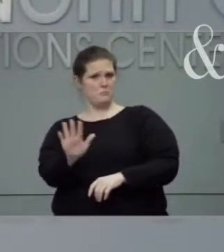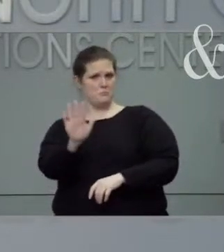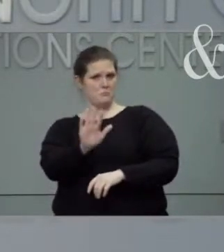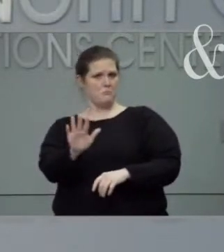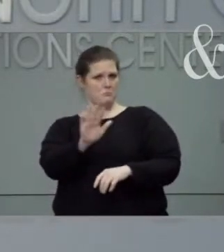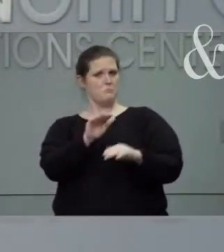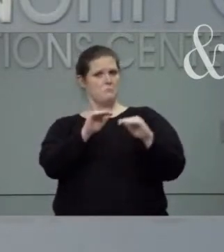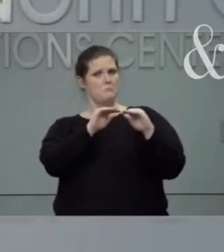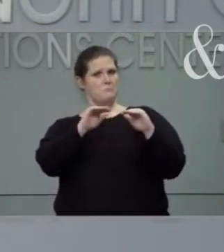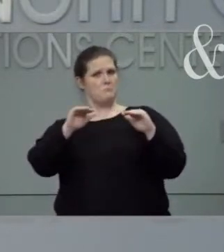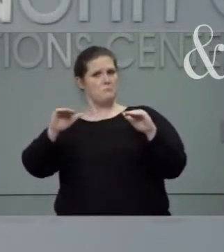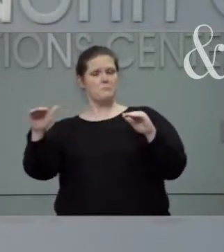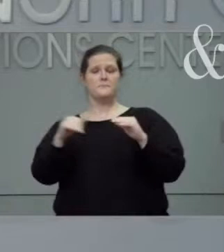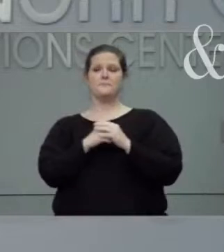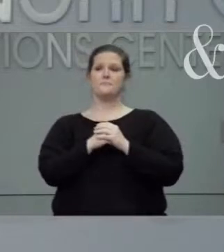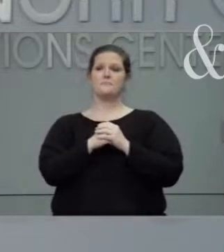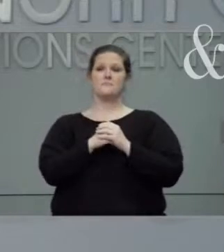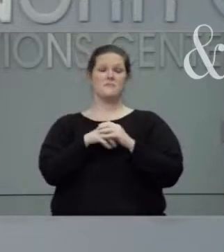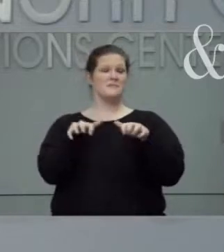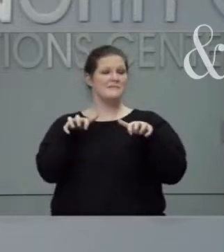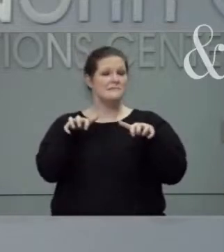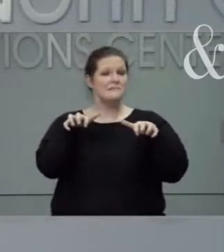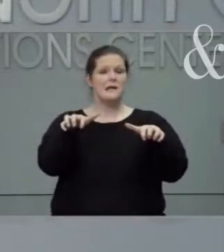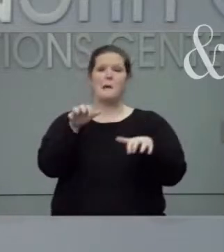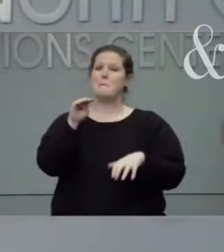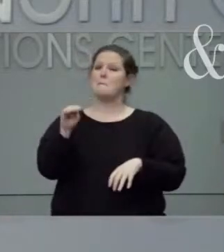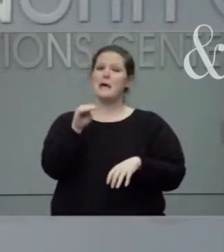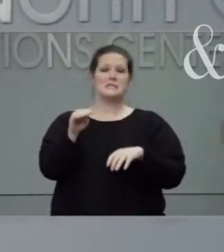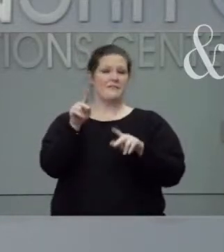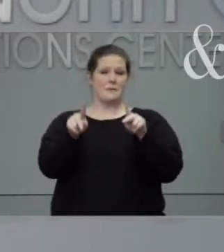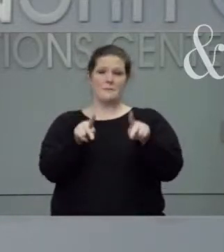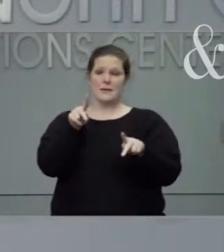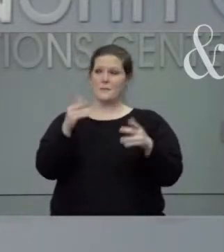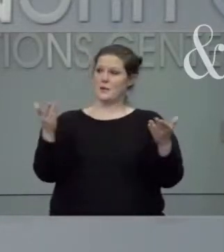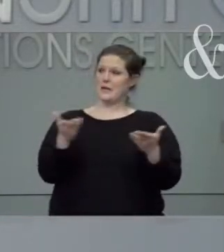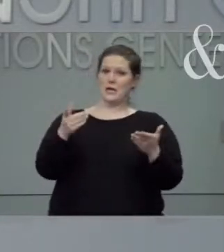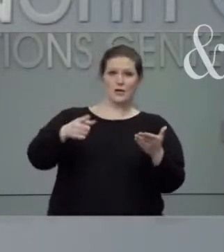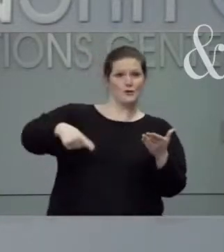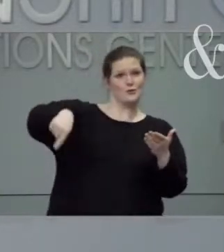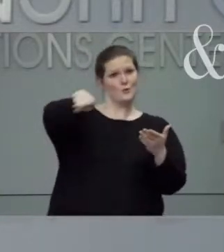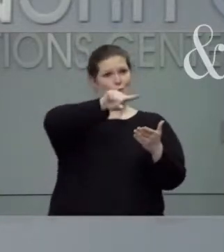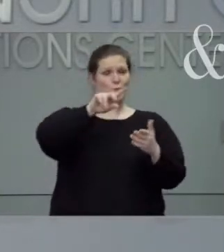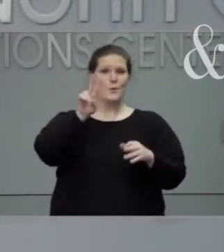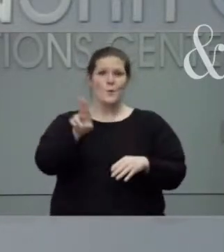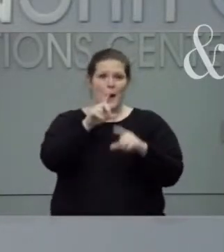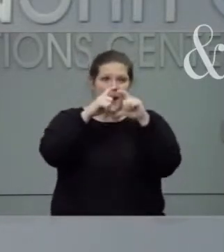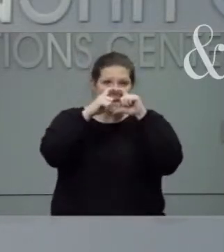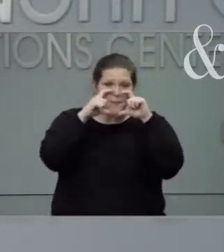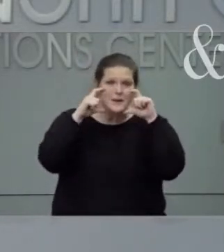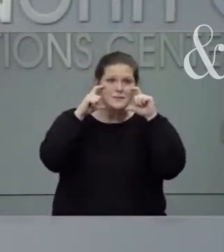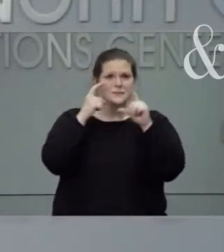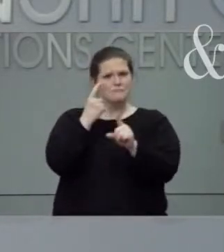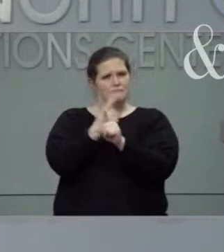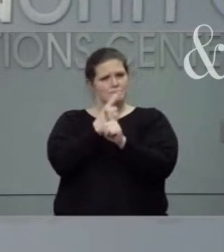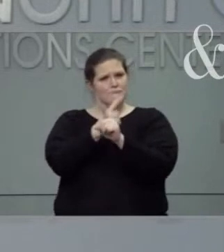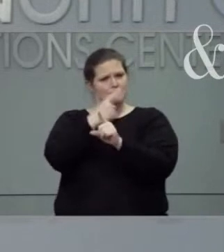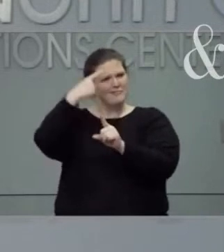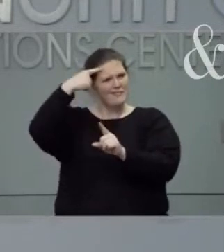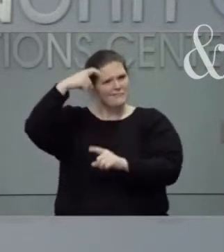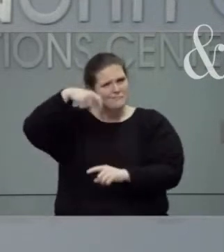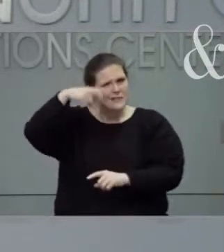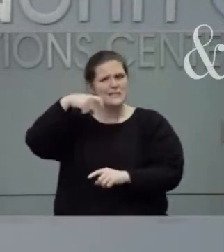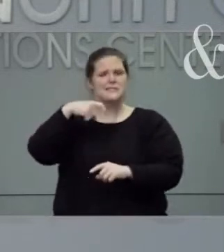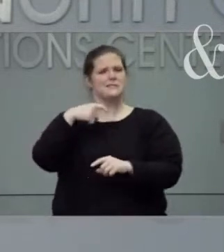of people in North Carolina who've worn masks and acted responsibly deserve credit for this success. Today,